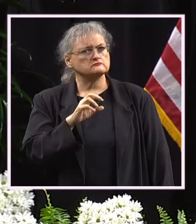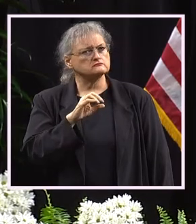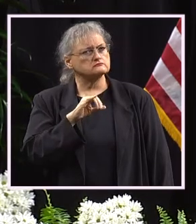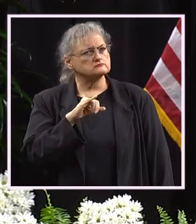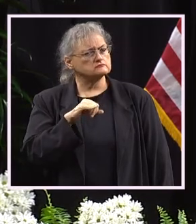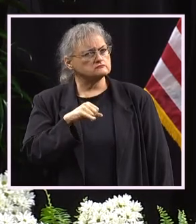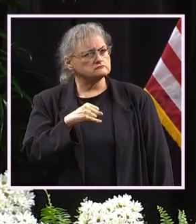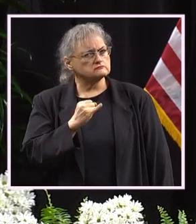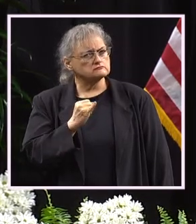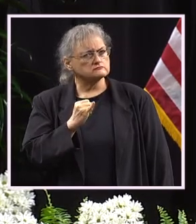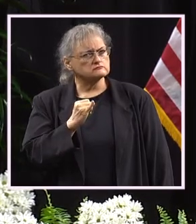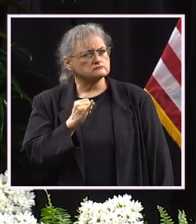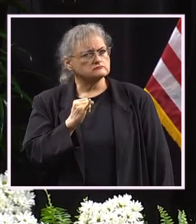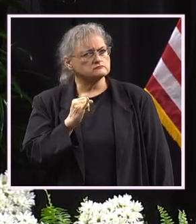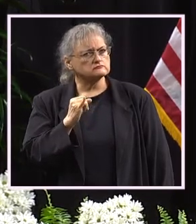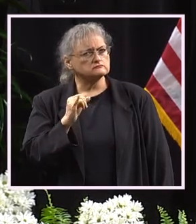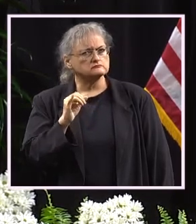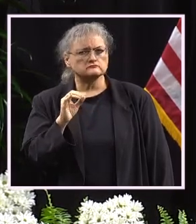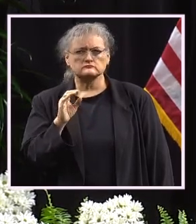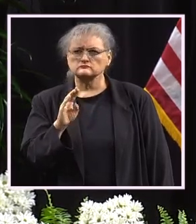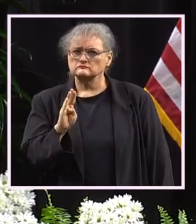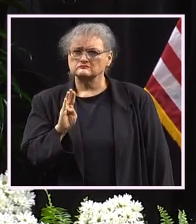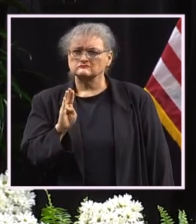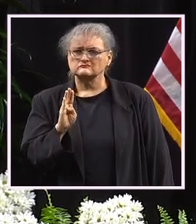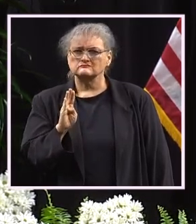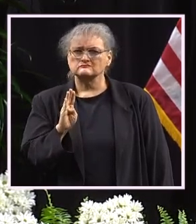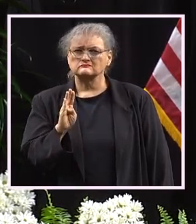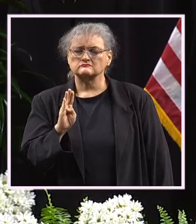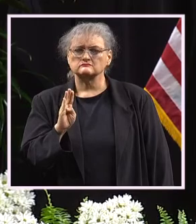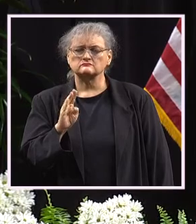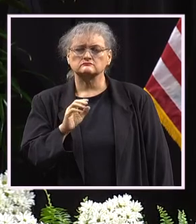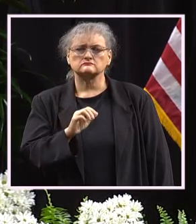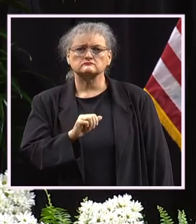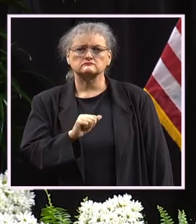Jitha Vonga, Master of Science.